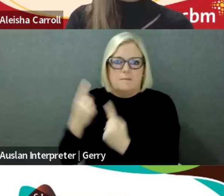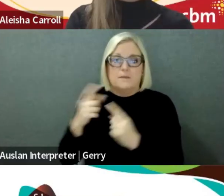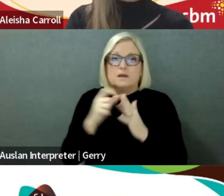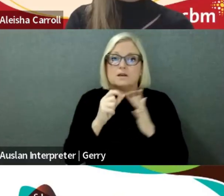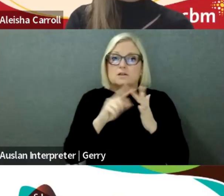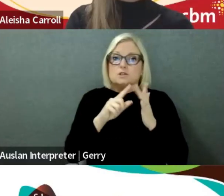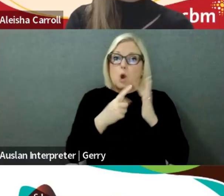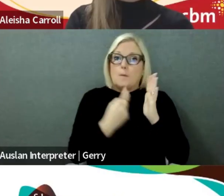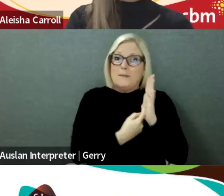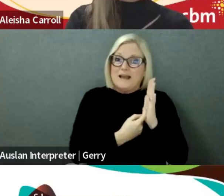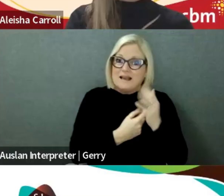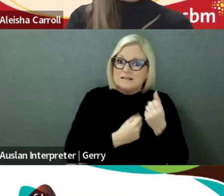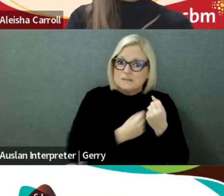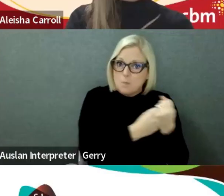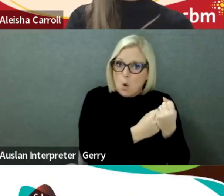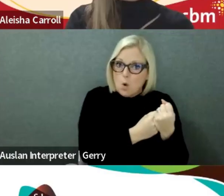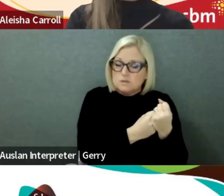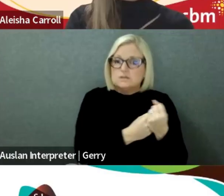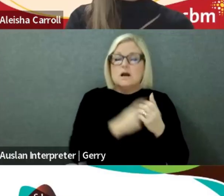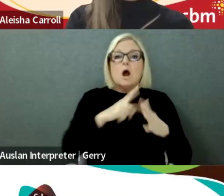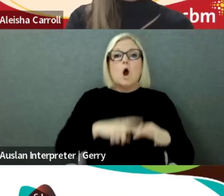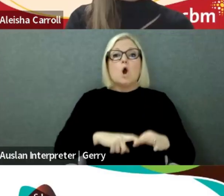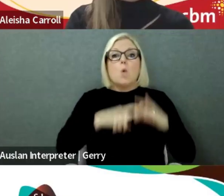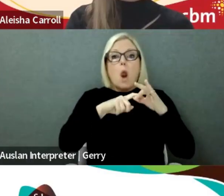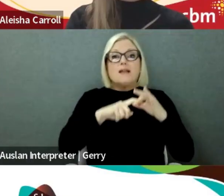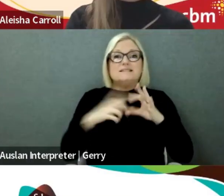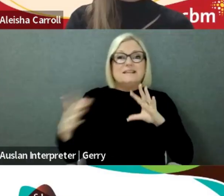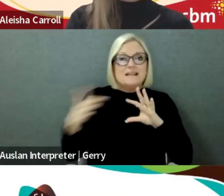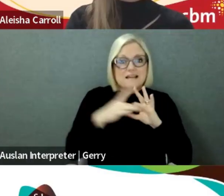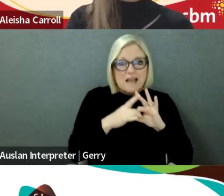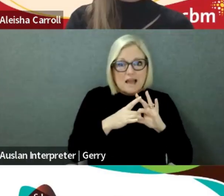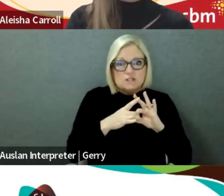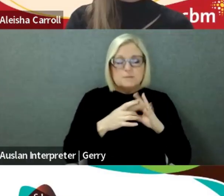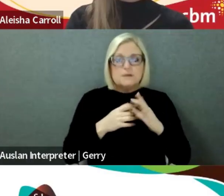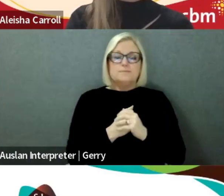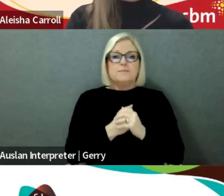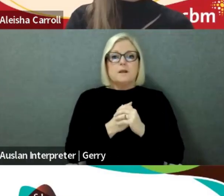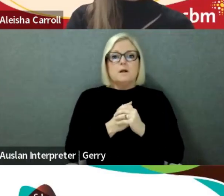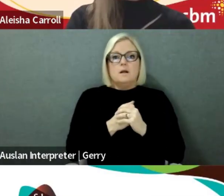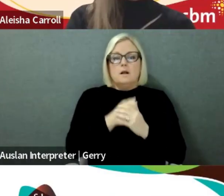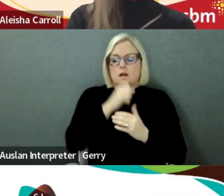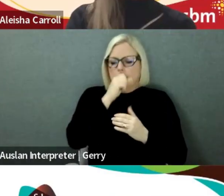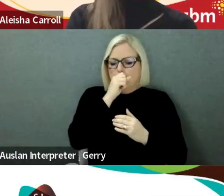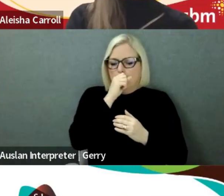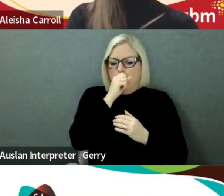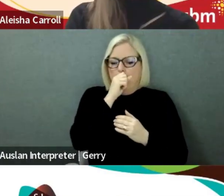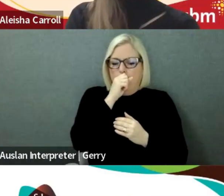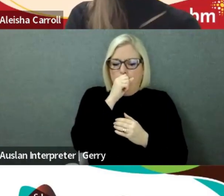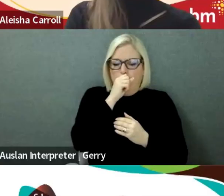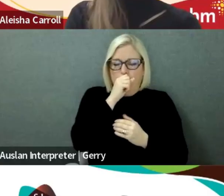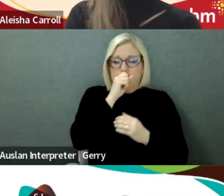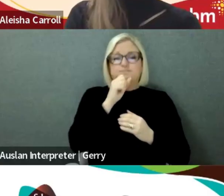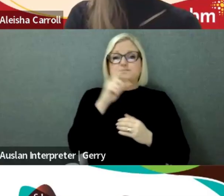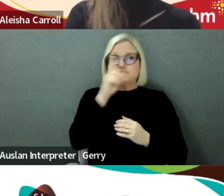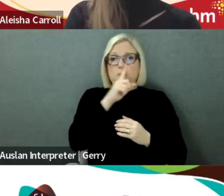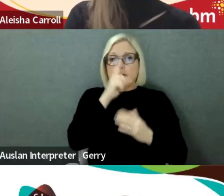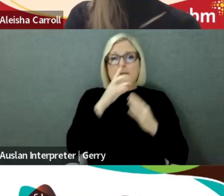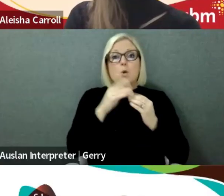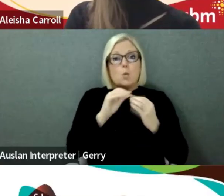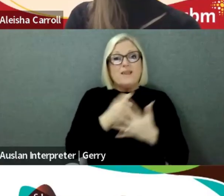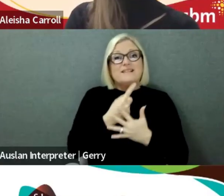engagement. Our work is guided by lived experiences and the CRPD, which makes